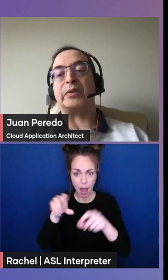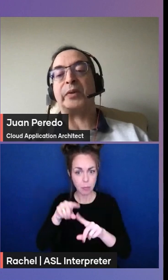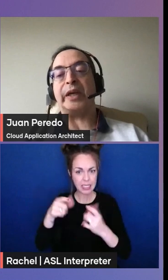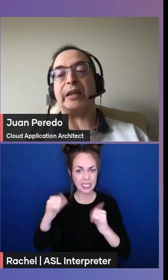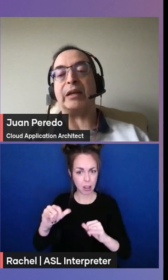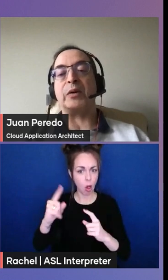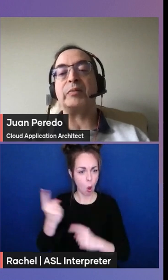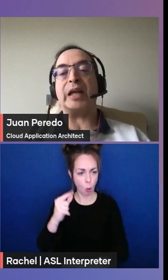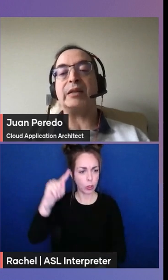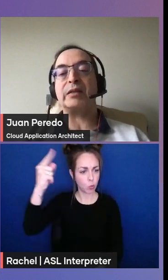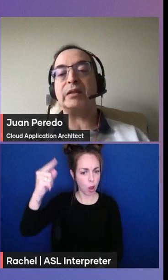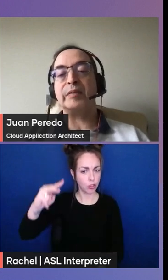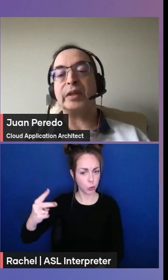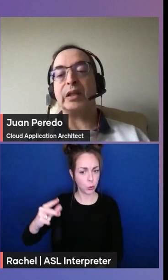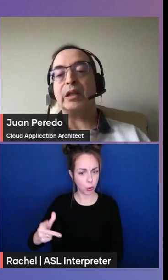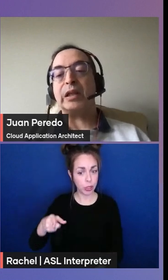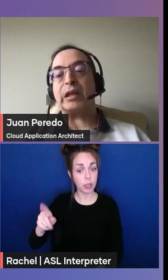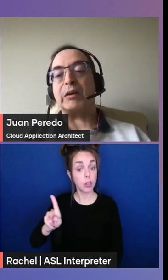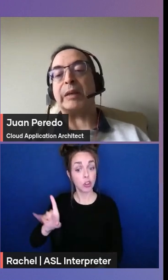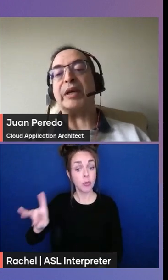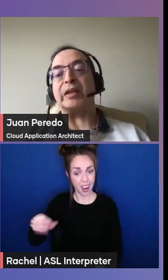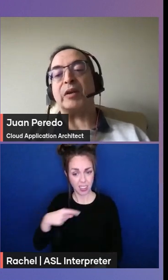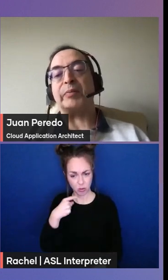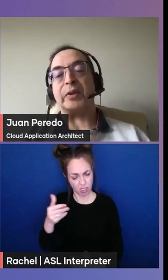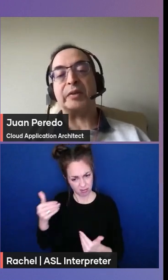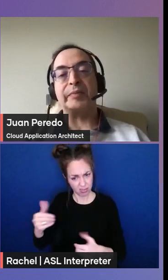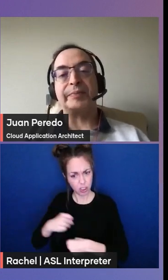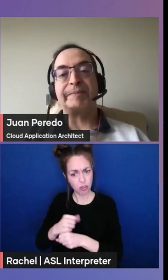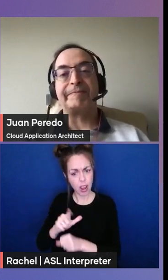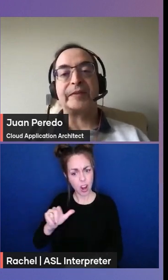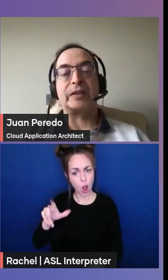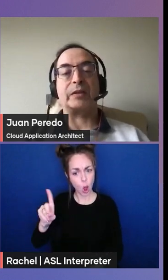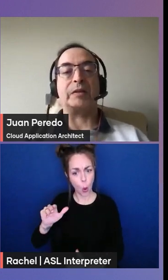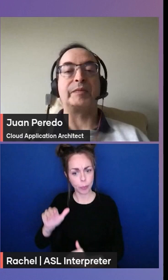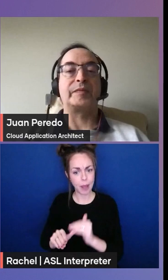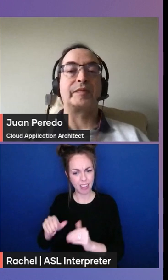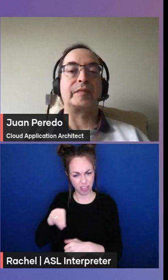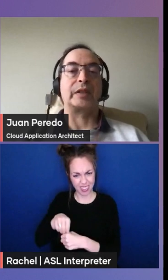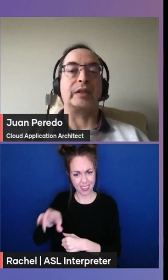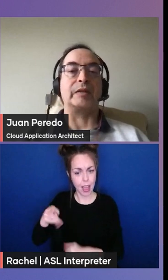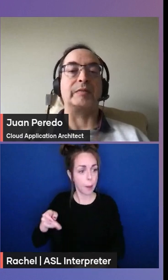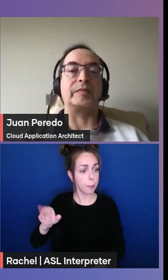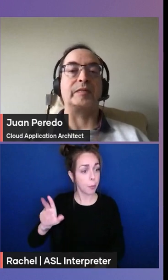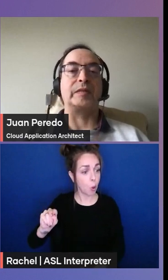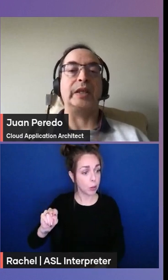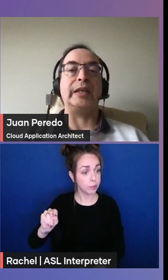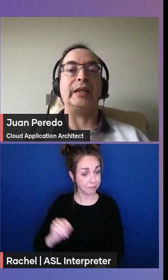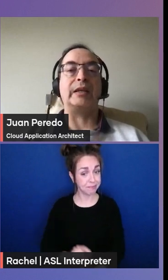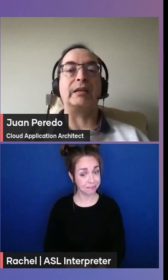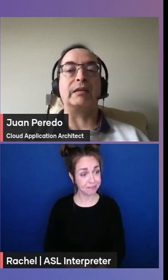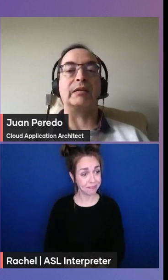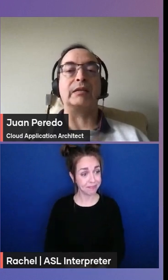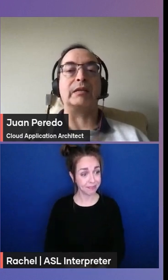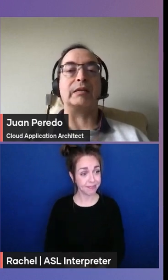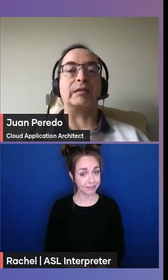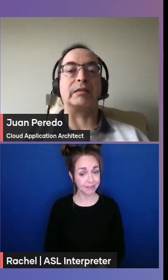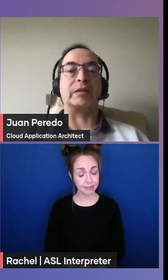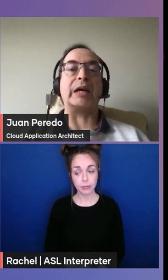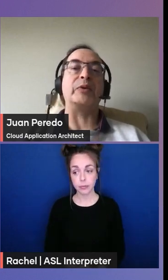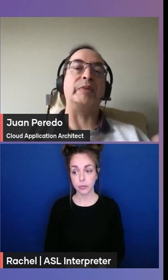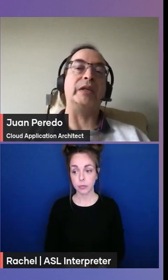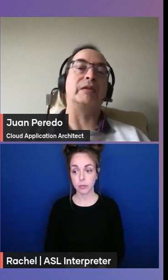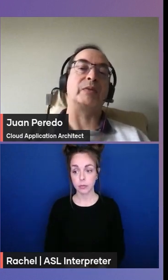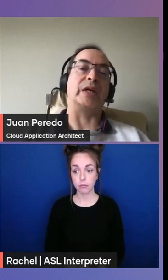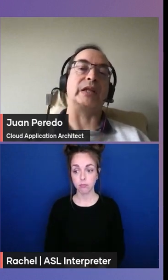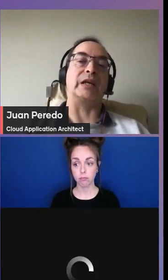Kubernetes to create a load balancer on a particular port. So um, so that